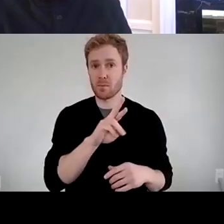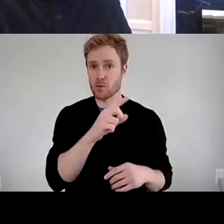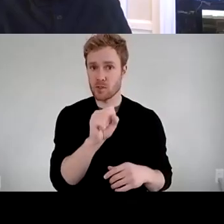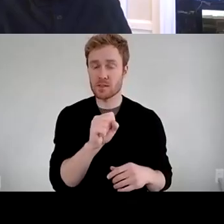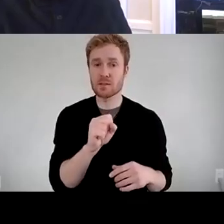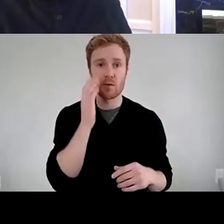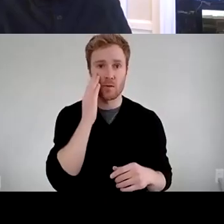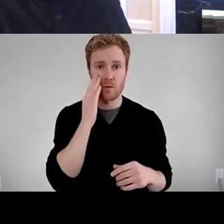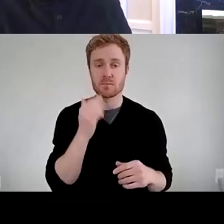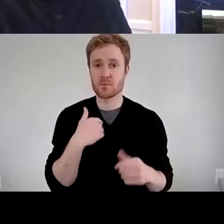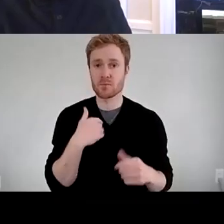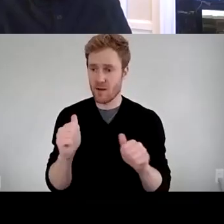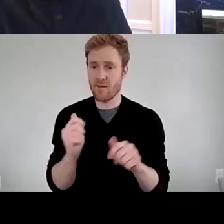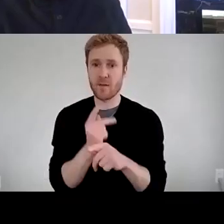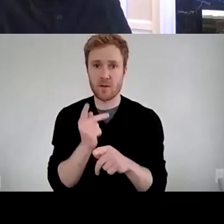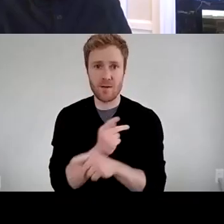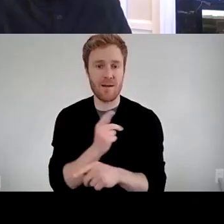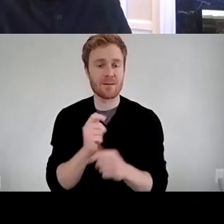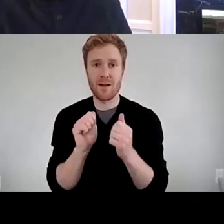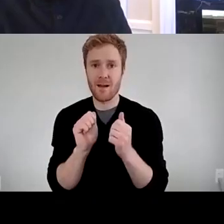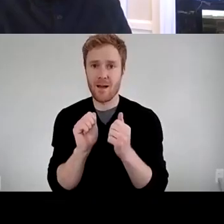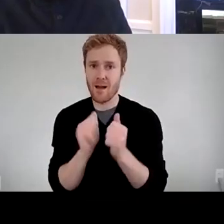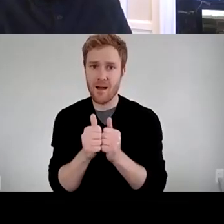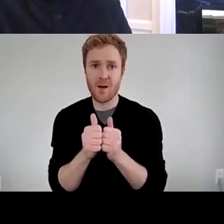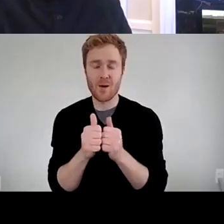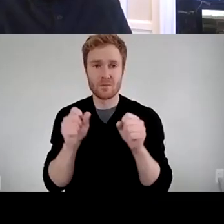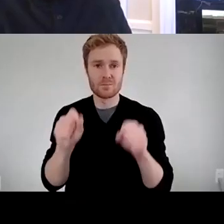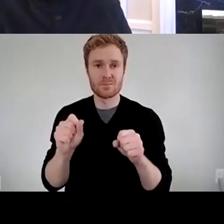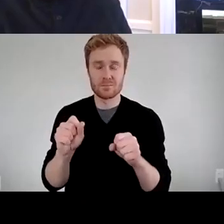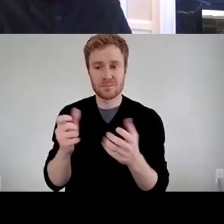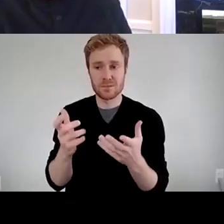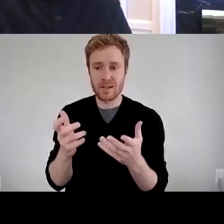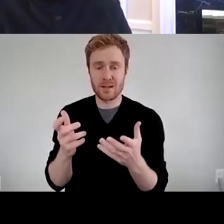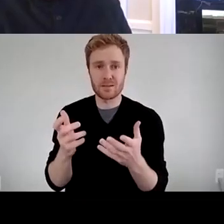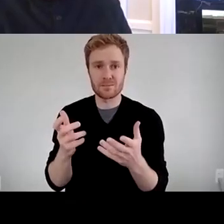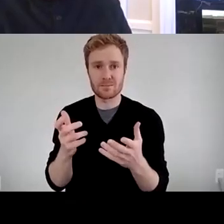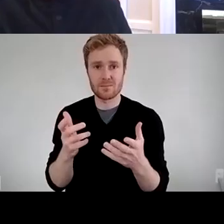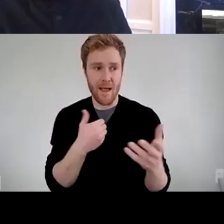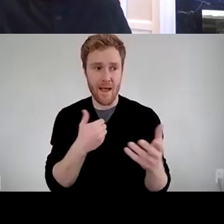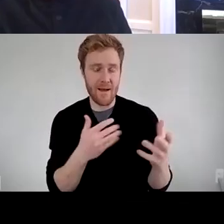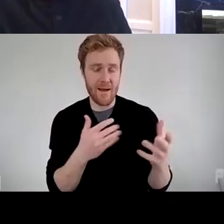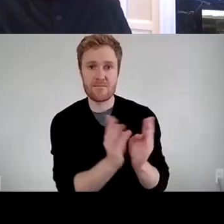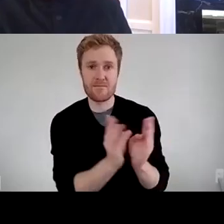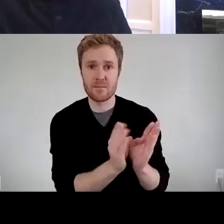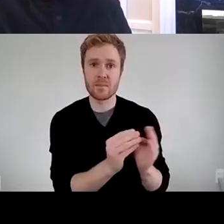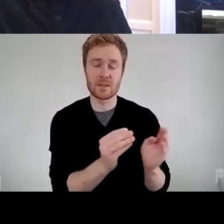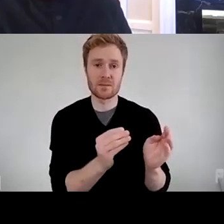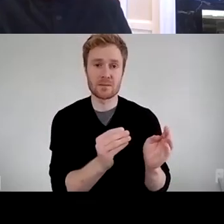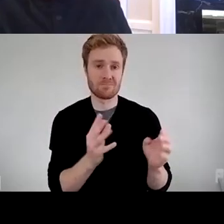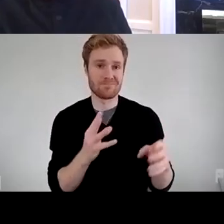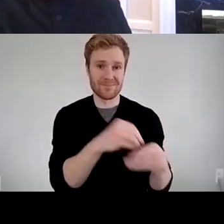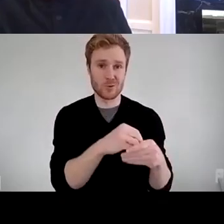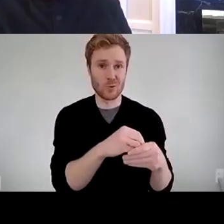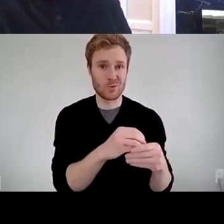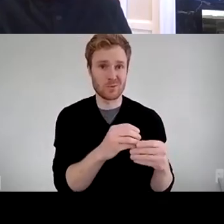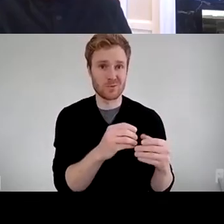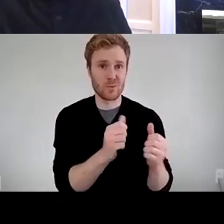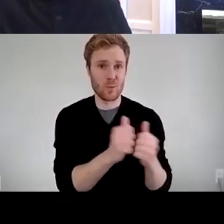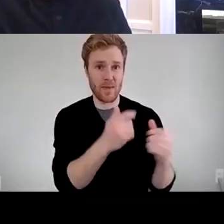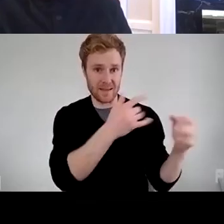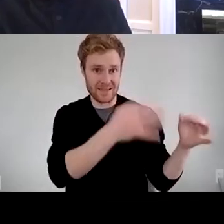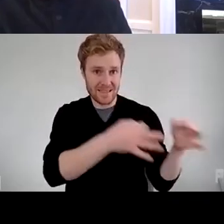school, as opposed to what the way we currently structure. Otherwise, many of these children will never catch up. Long story